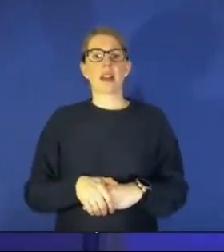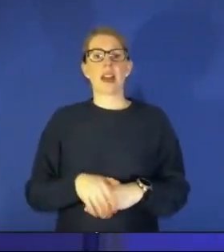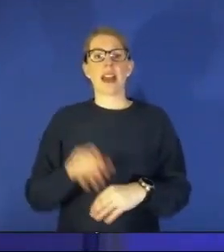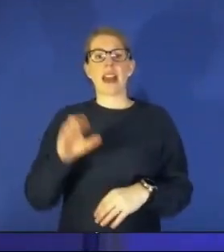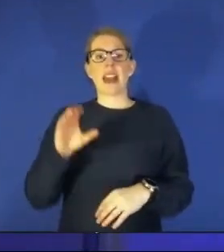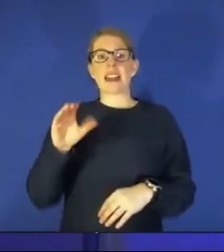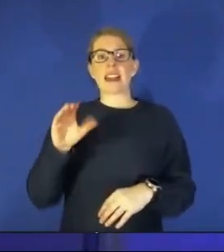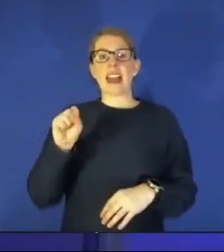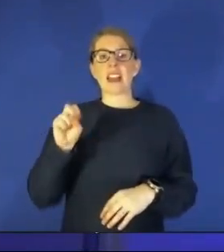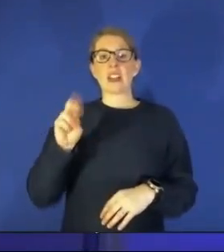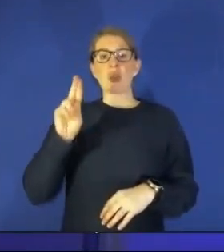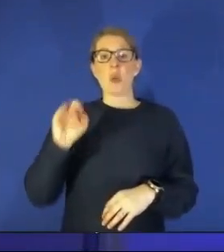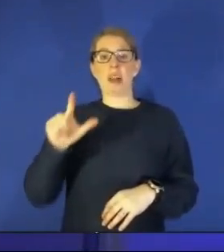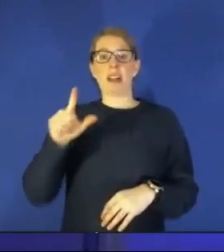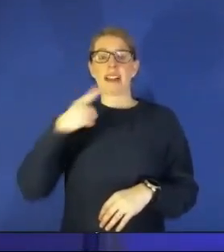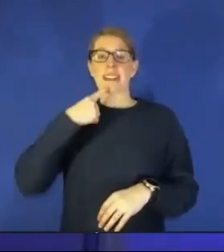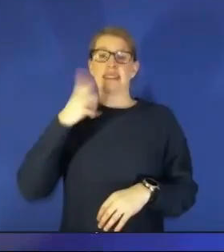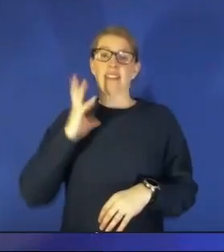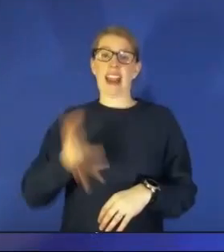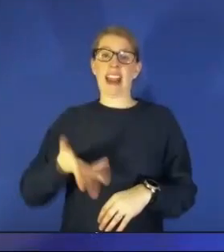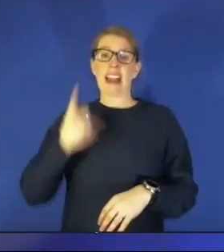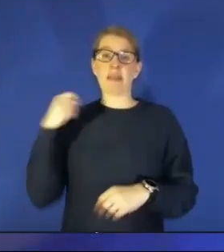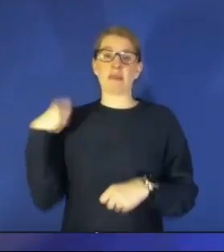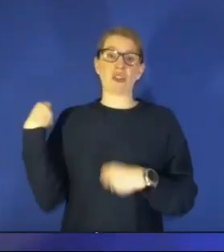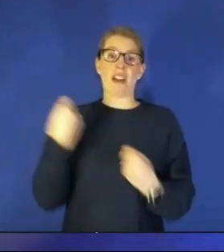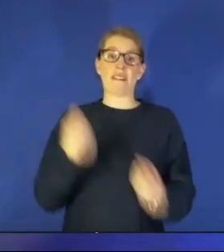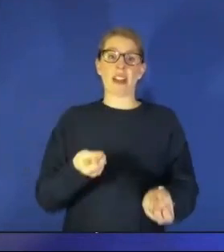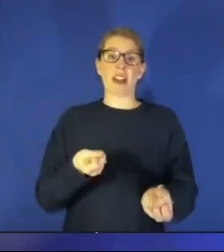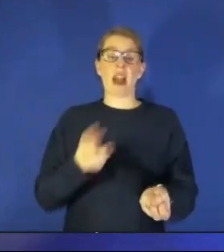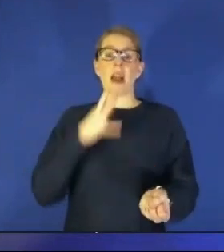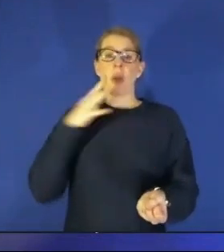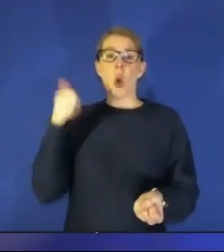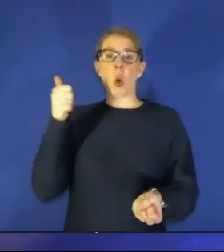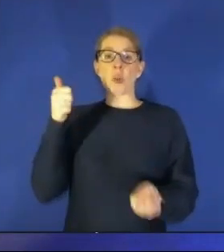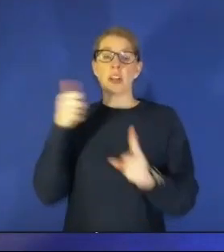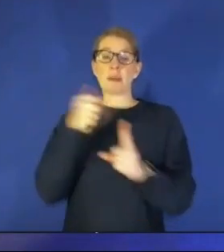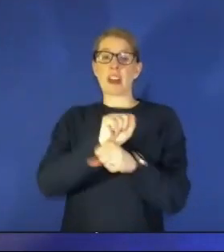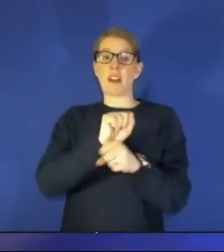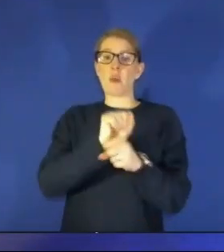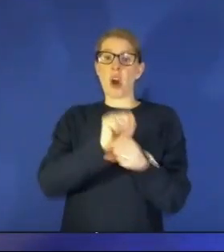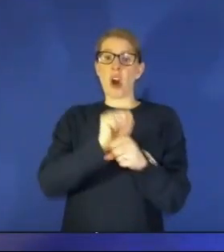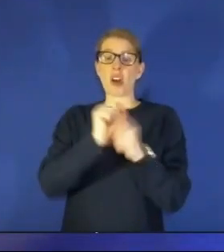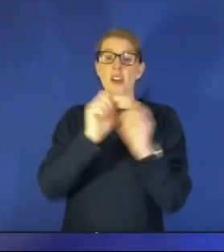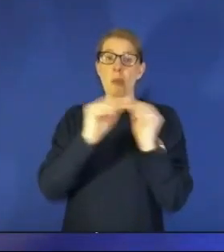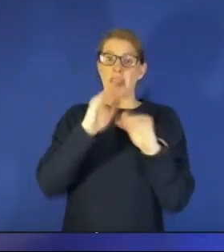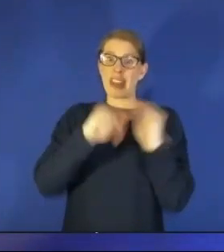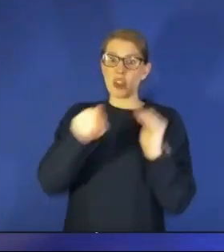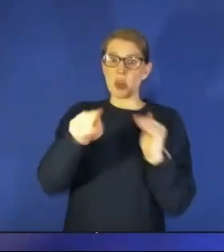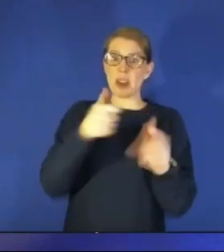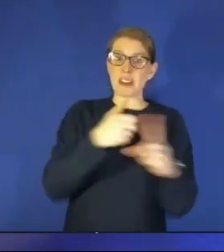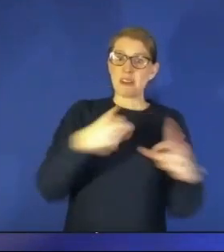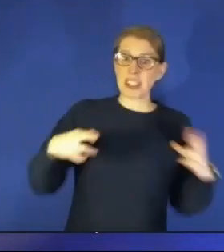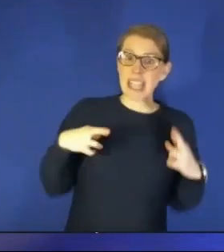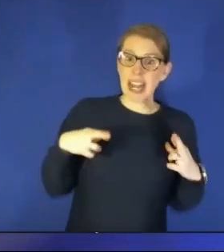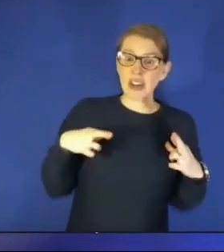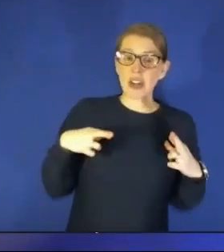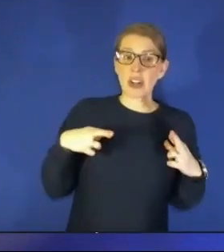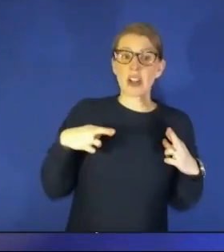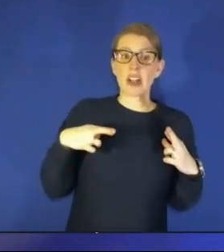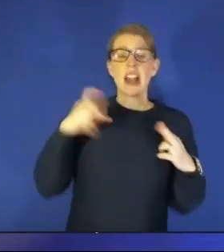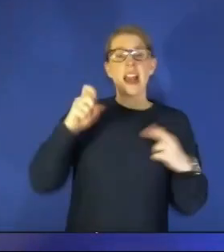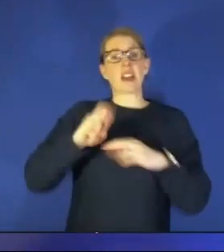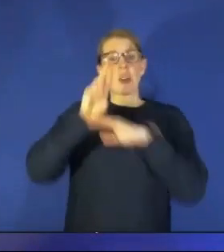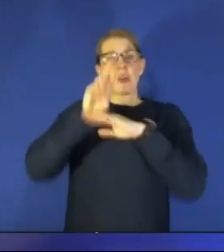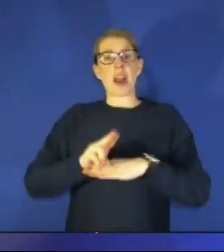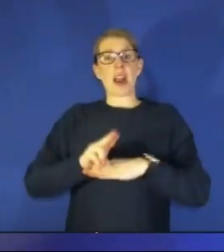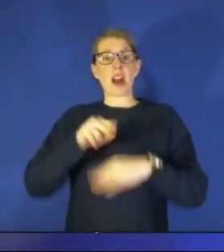okay. I'm on my way in. He's a little bit older than you, and he's worked longer, and he's retired. Hey, I had to wear a suit and tie every day.